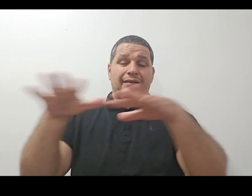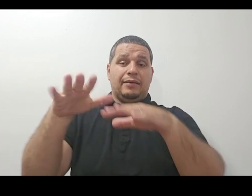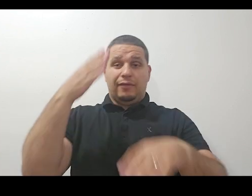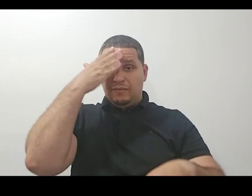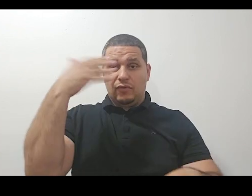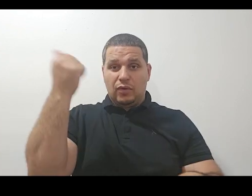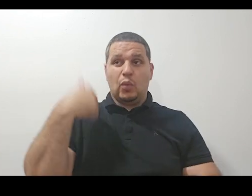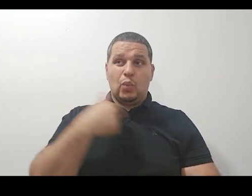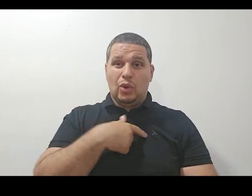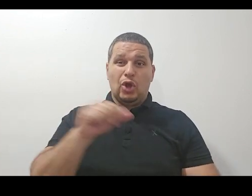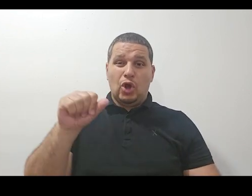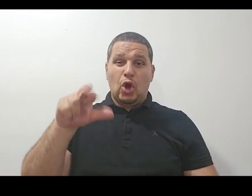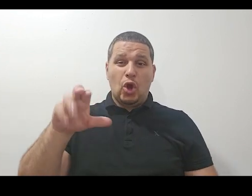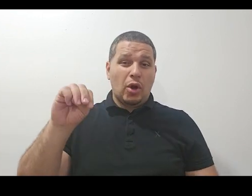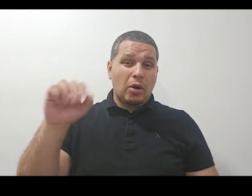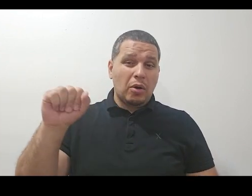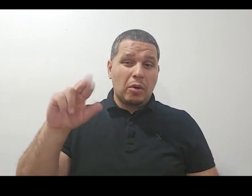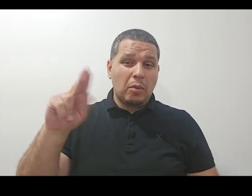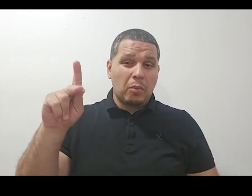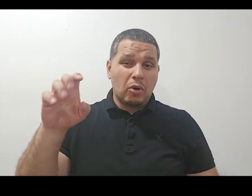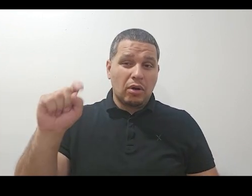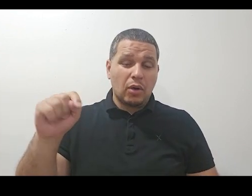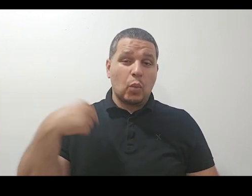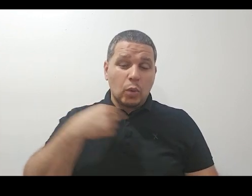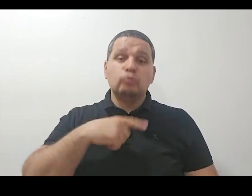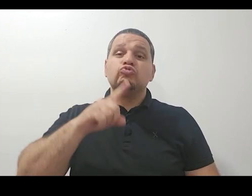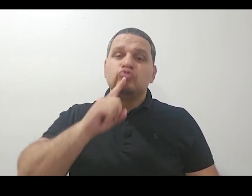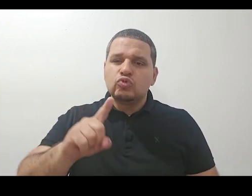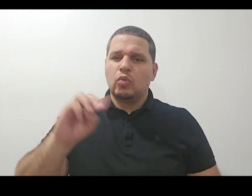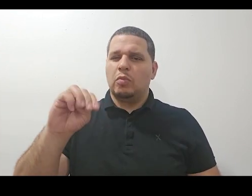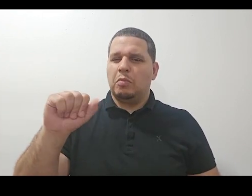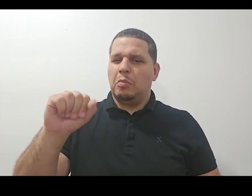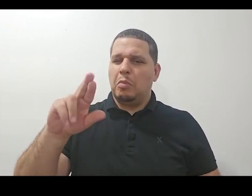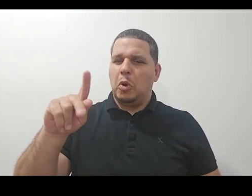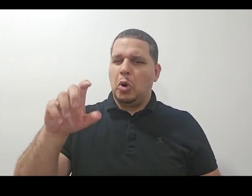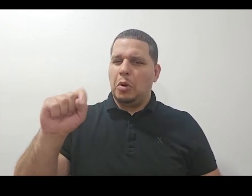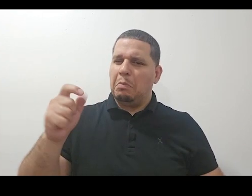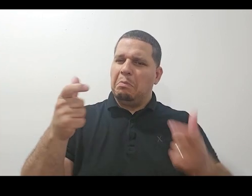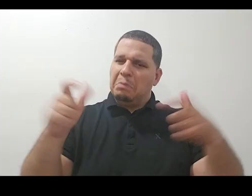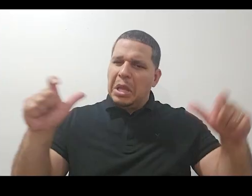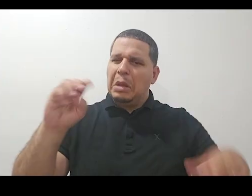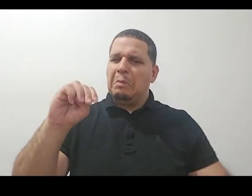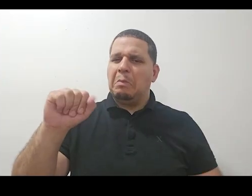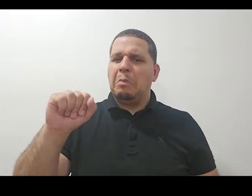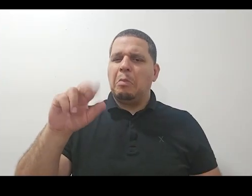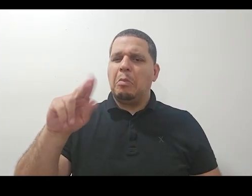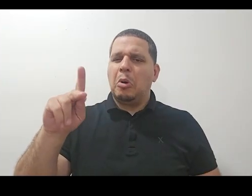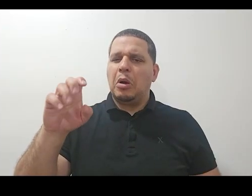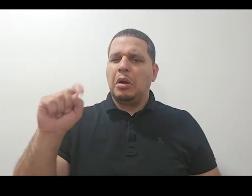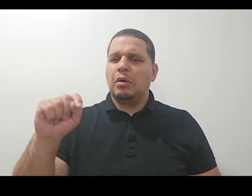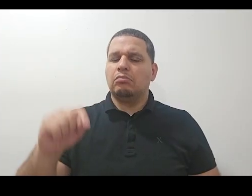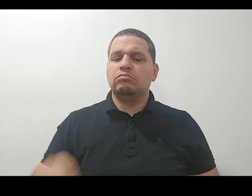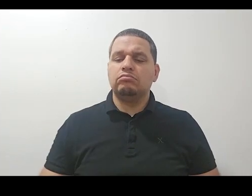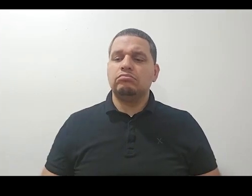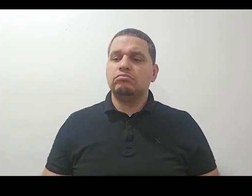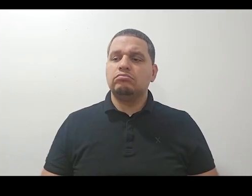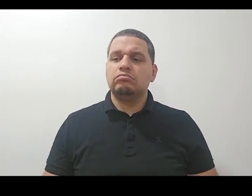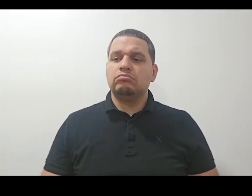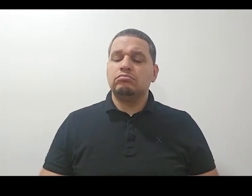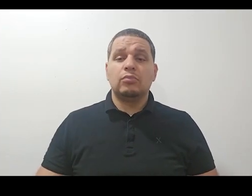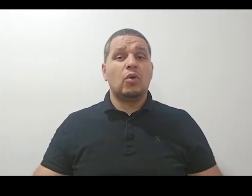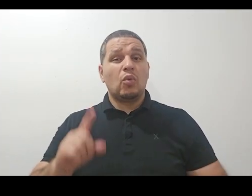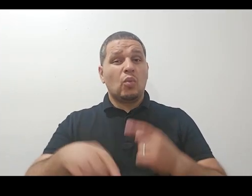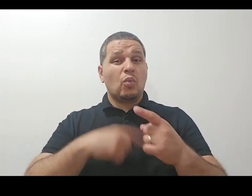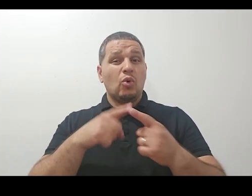society tends to forget is that we're a market, and we're really and truly a market to be reckoned, right? So when